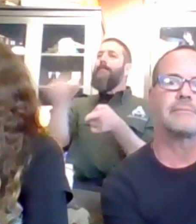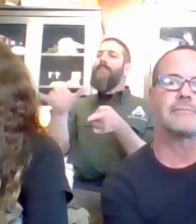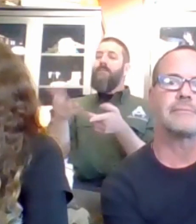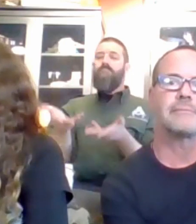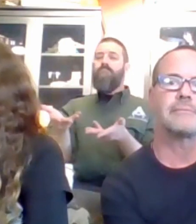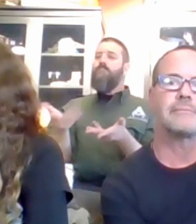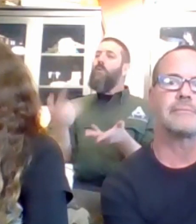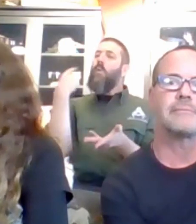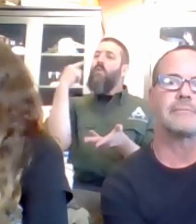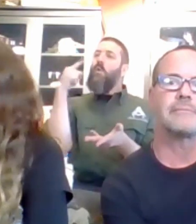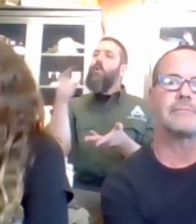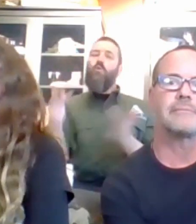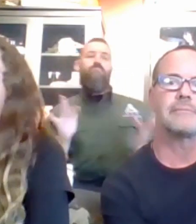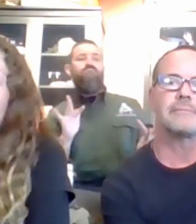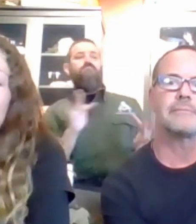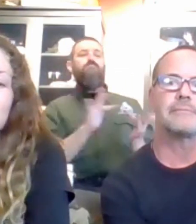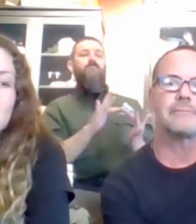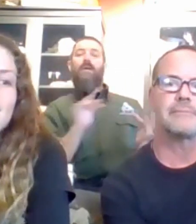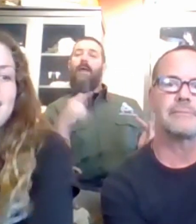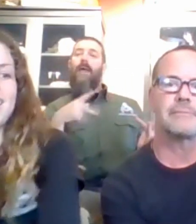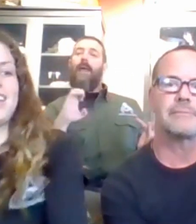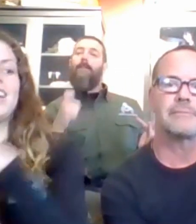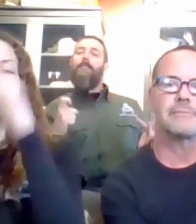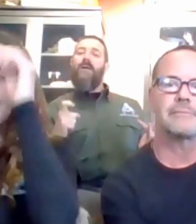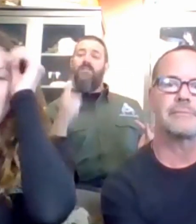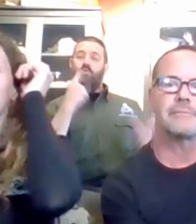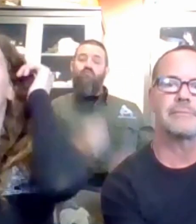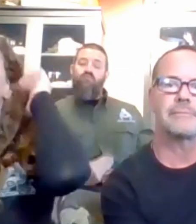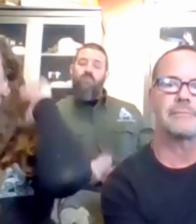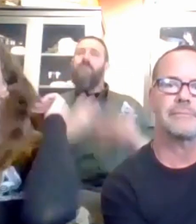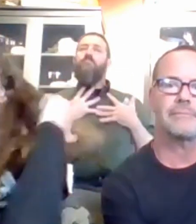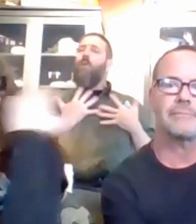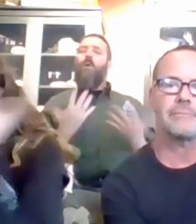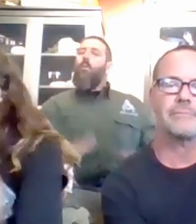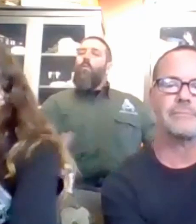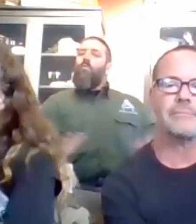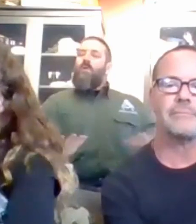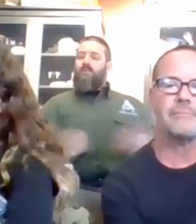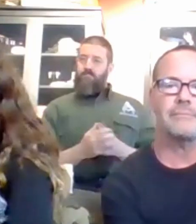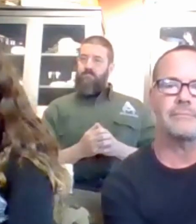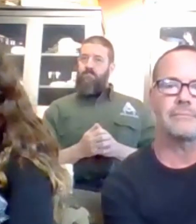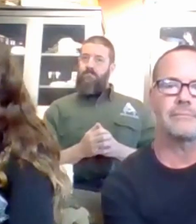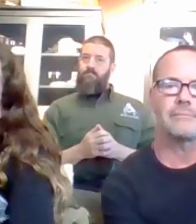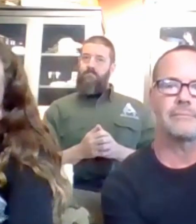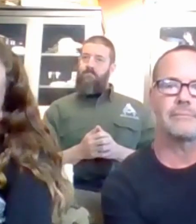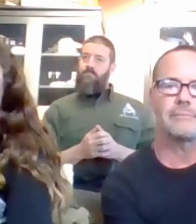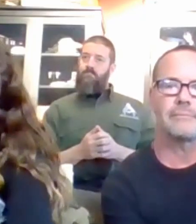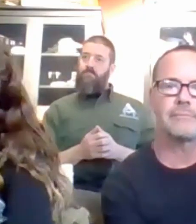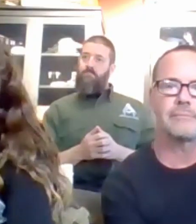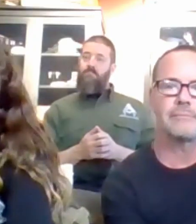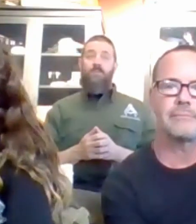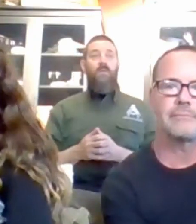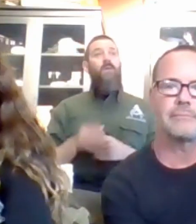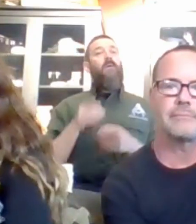out to Apex to help with their mission, or your mission? Excuse me. What inspired you to reach out to Apex to help with your mission?